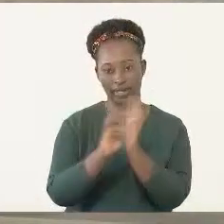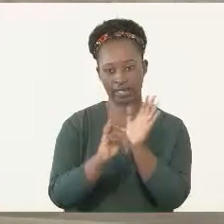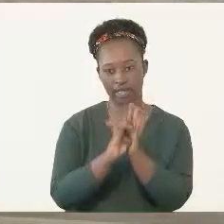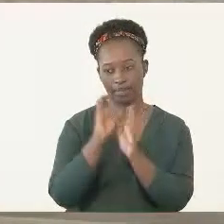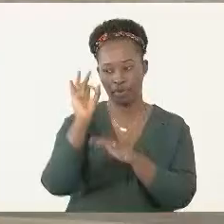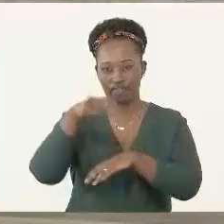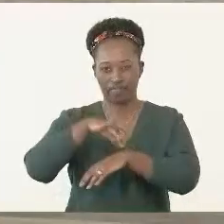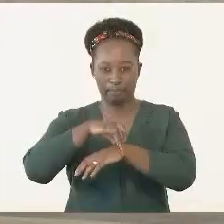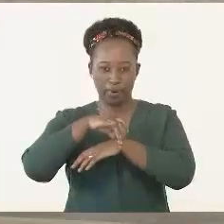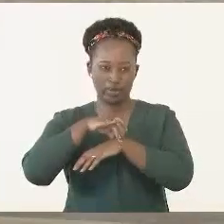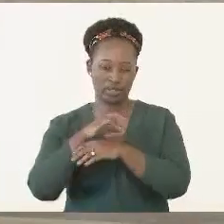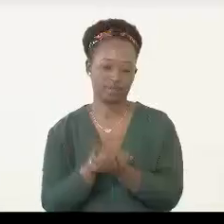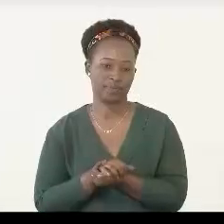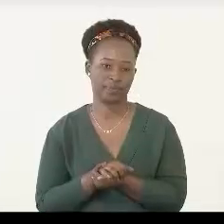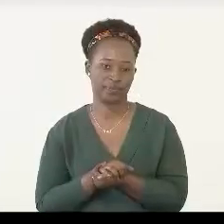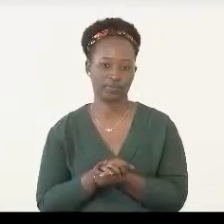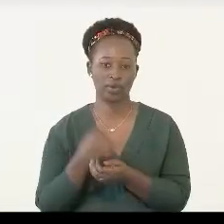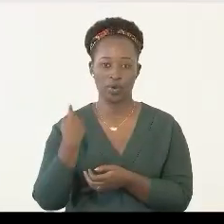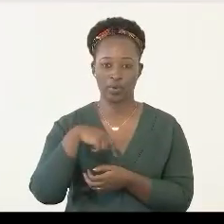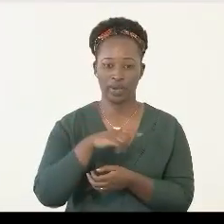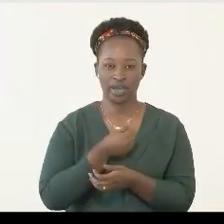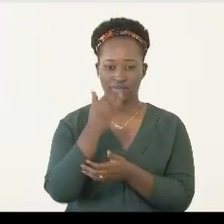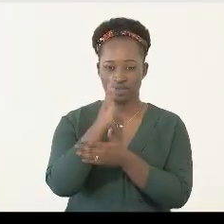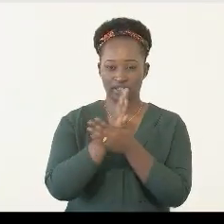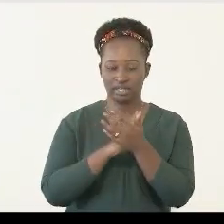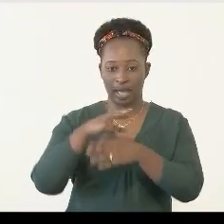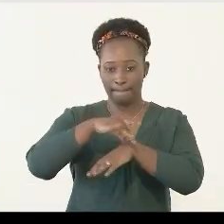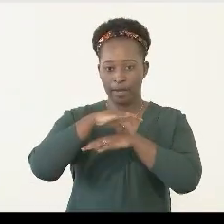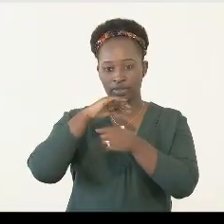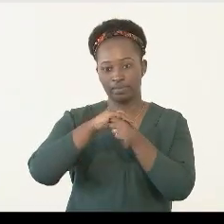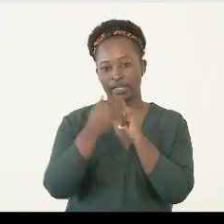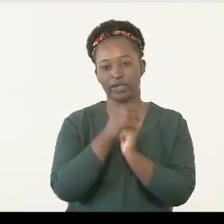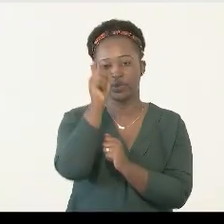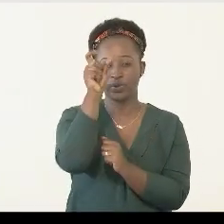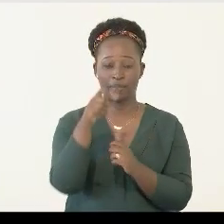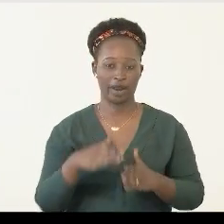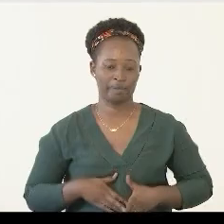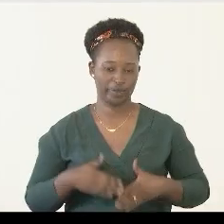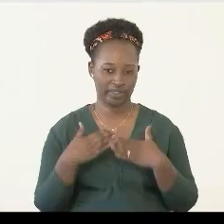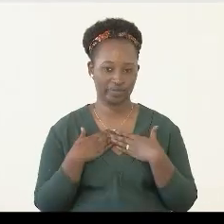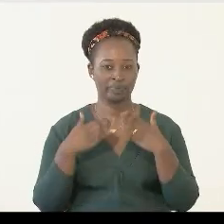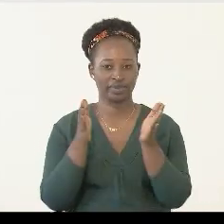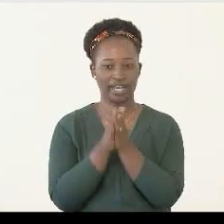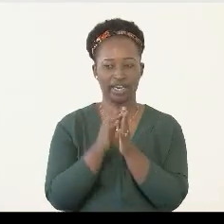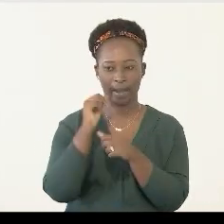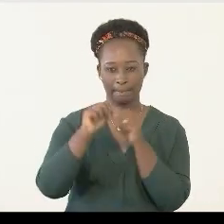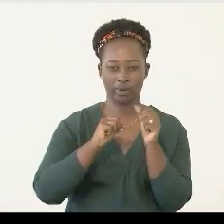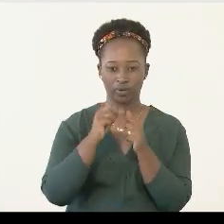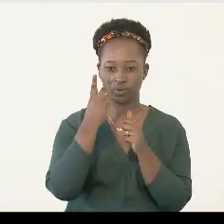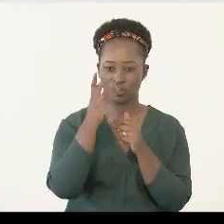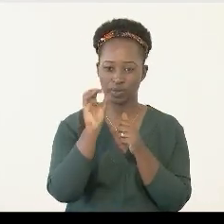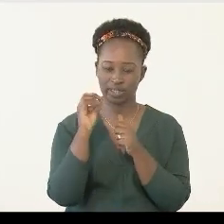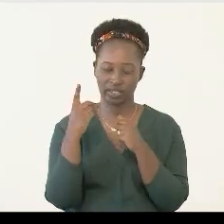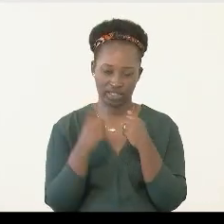bones. Here we have some bones that make the human body, and they are about